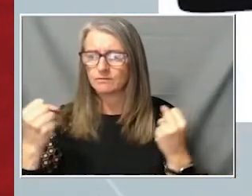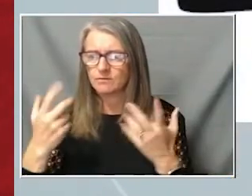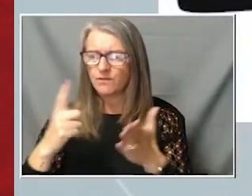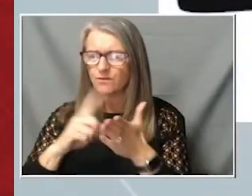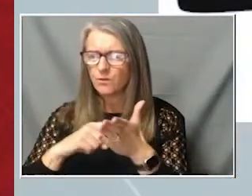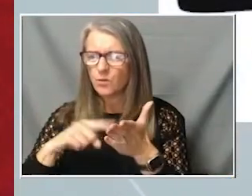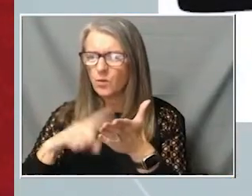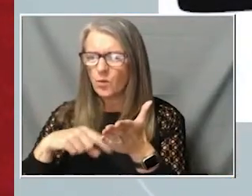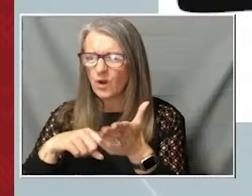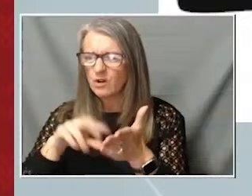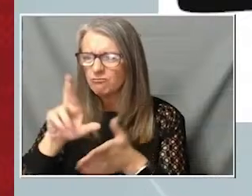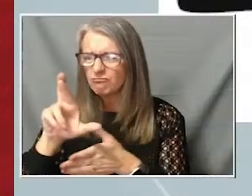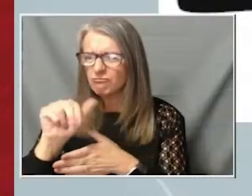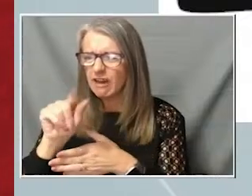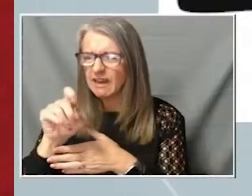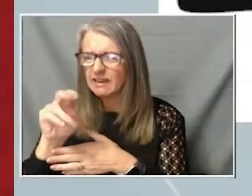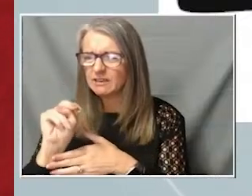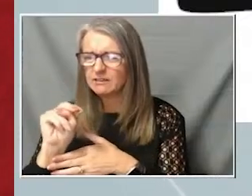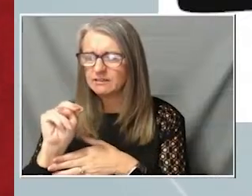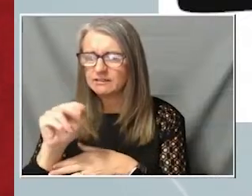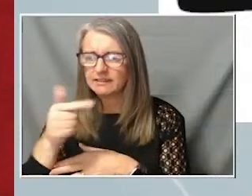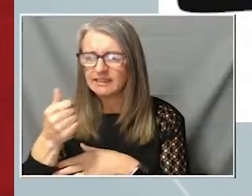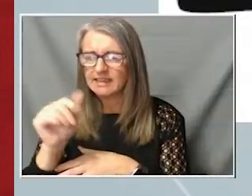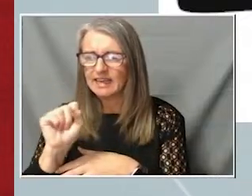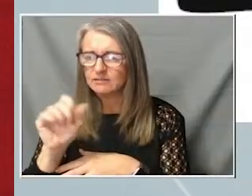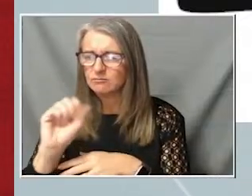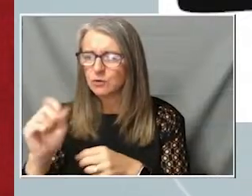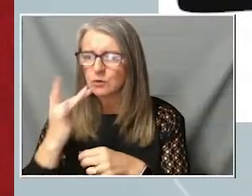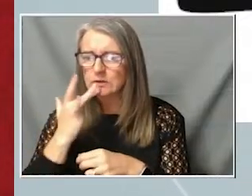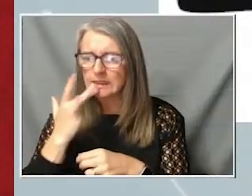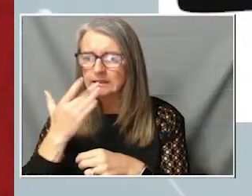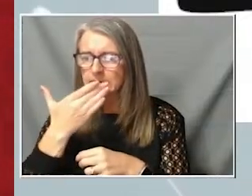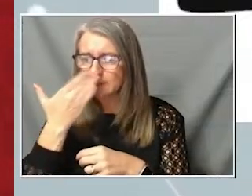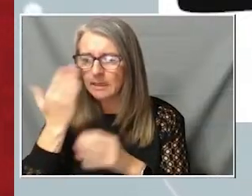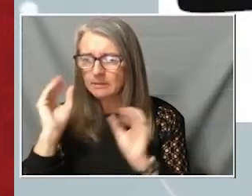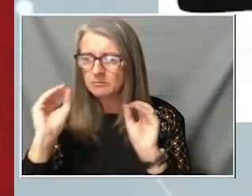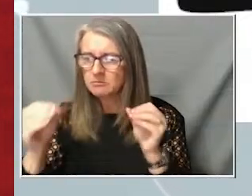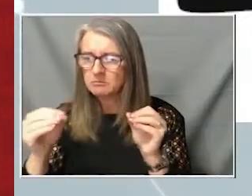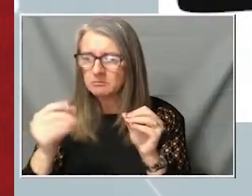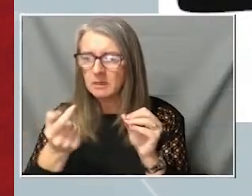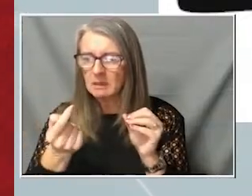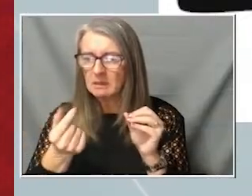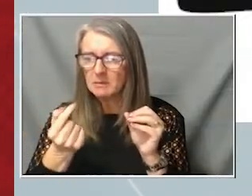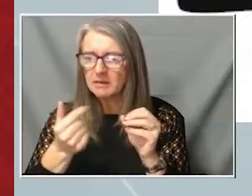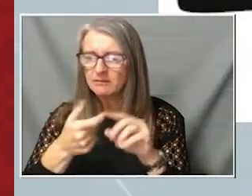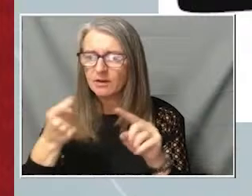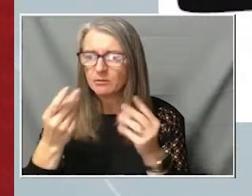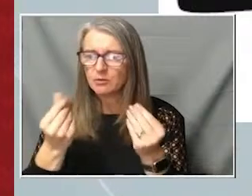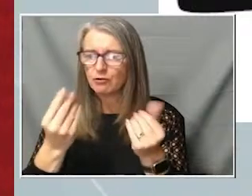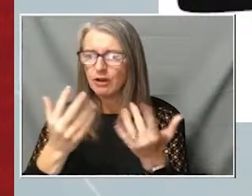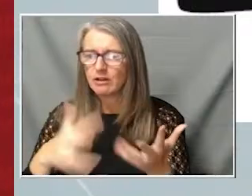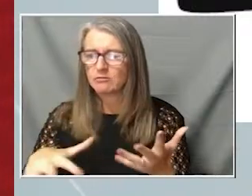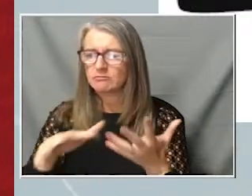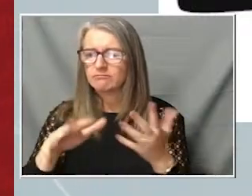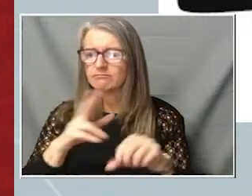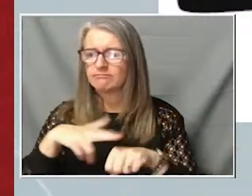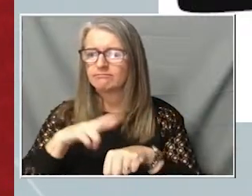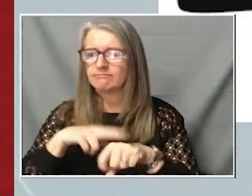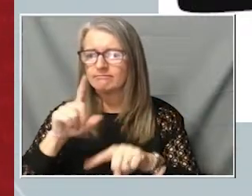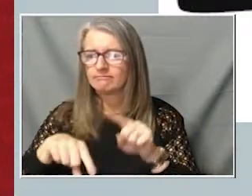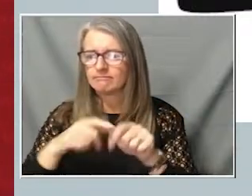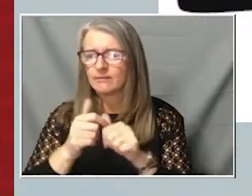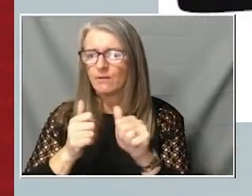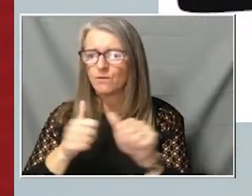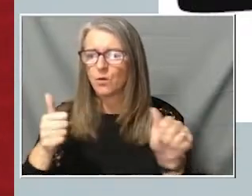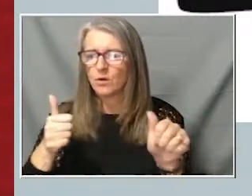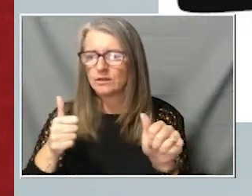It's an invisible radioactive gas, no taste, no smell. A small amount comes out of the ground naturally. You can't avoid it, but it's